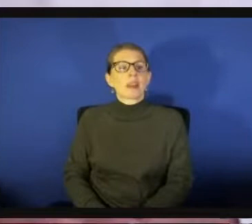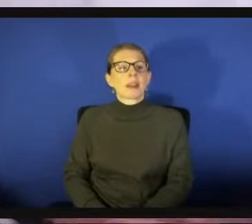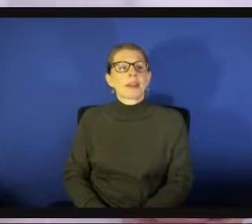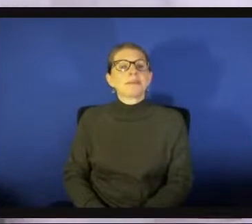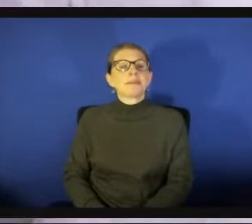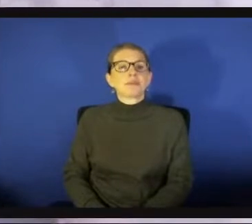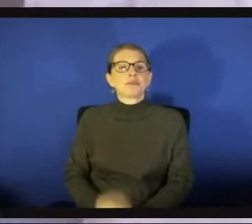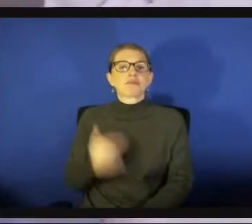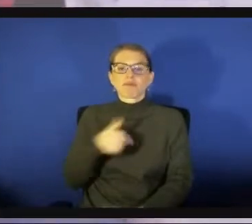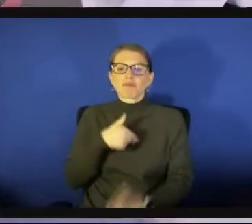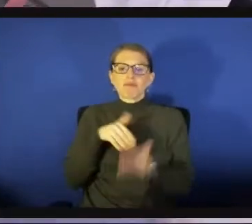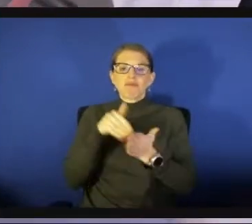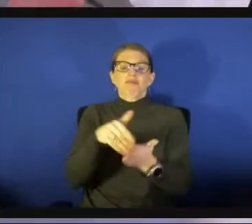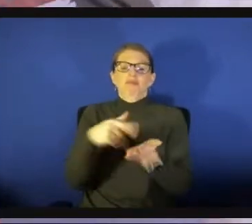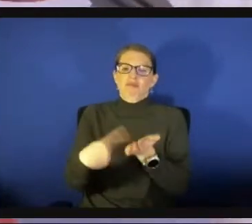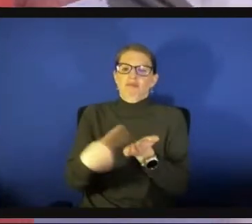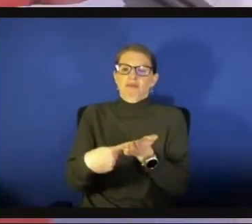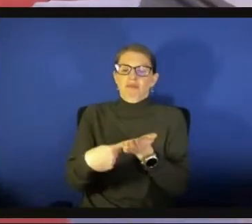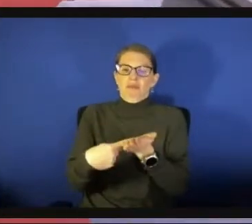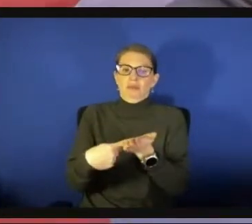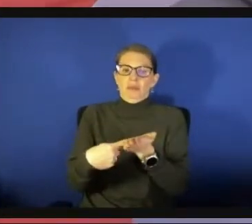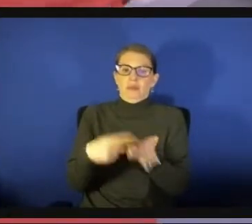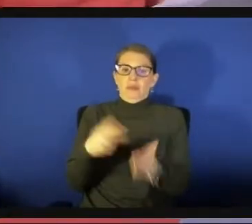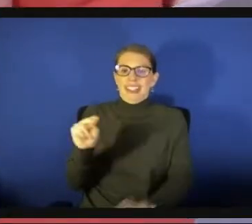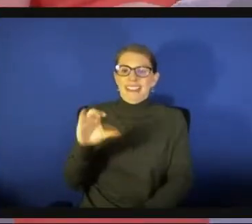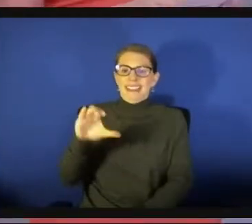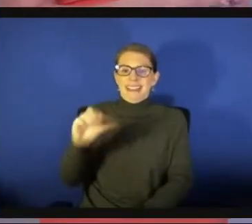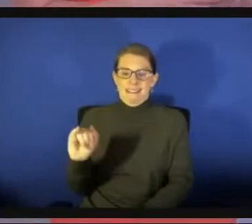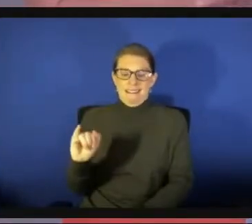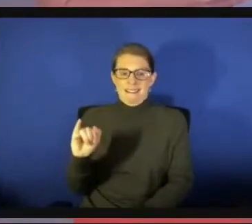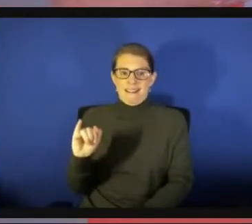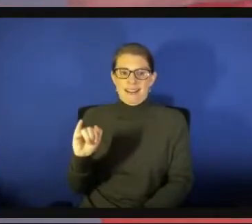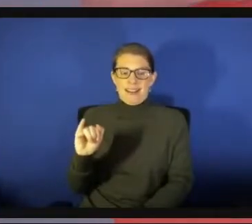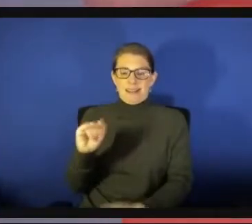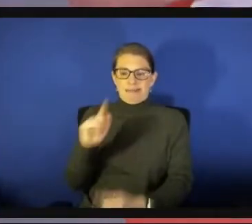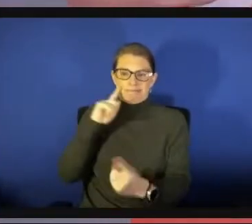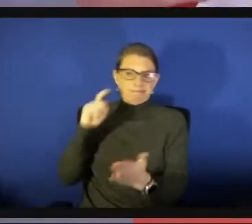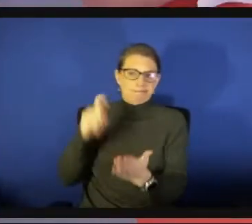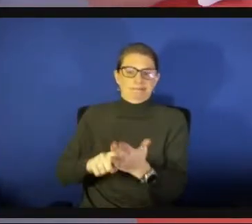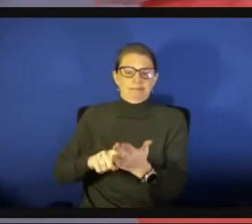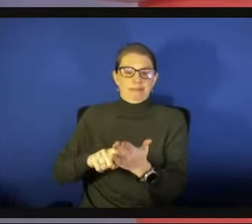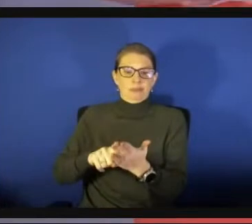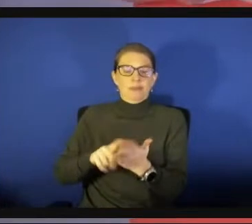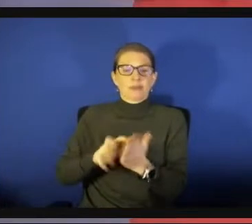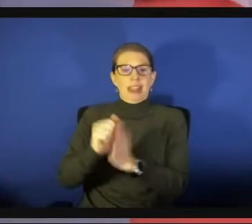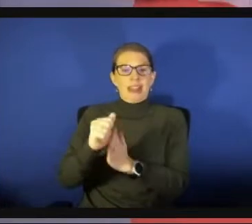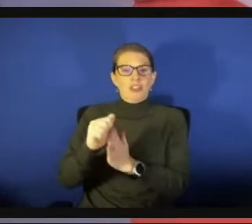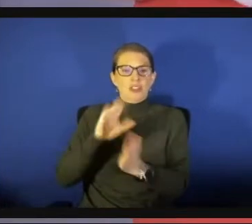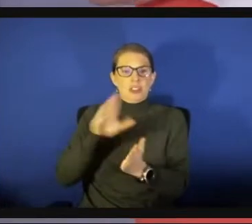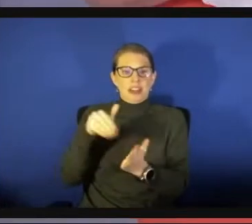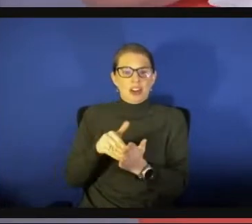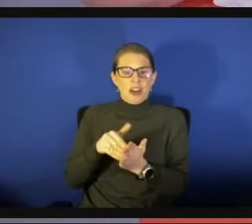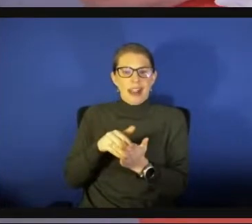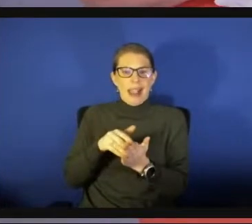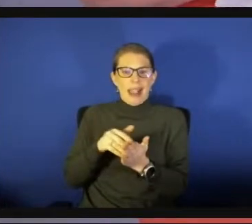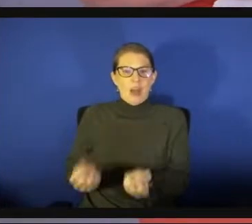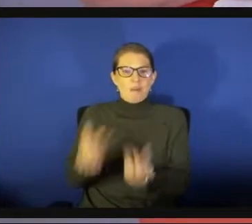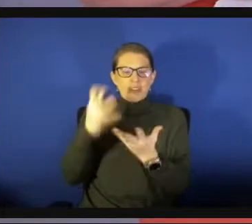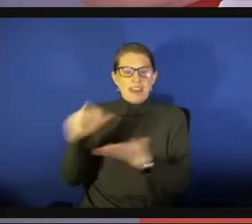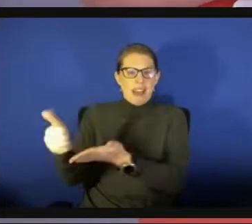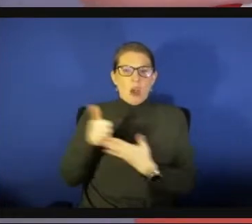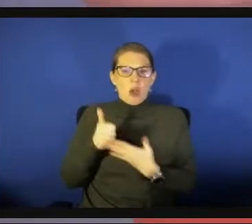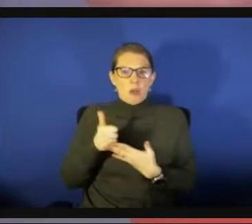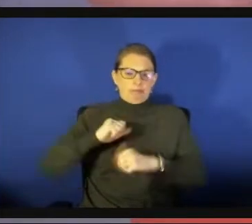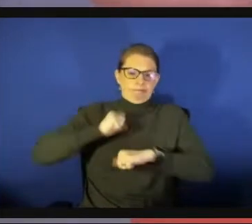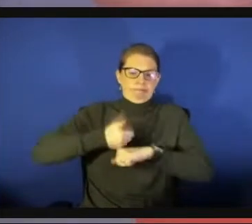the significance of being an NCI designated cancer center. How instrumental was that for bringing proton therapy here to this Kansas